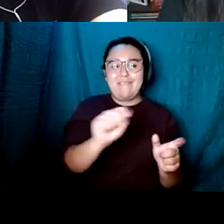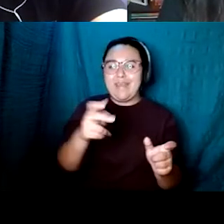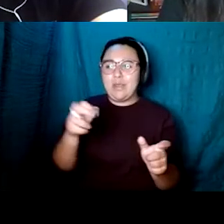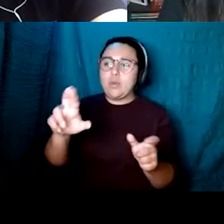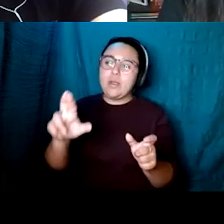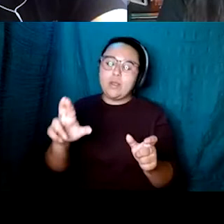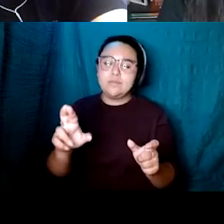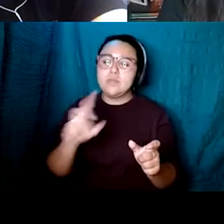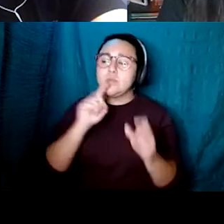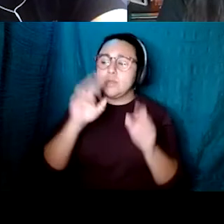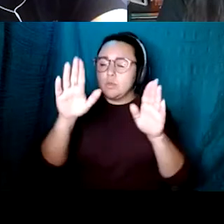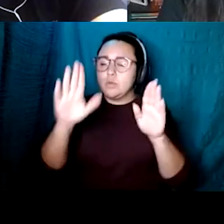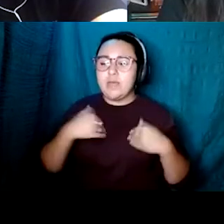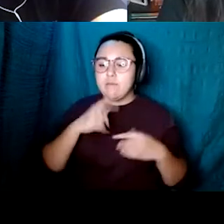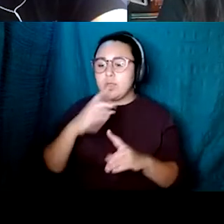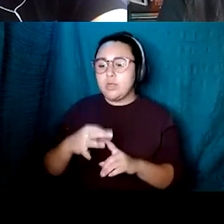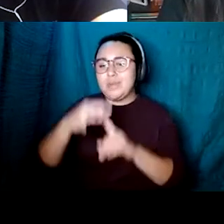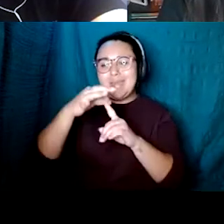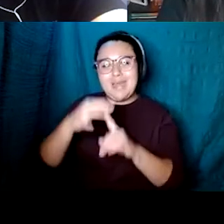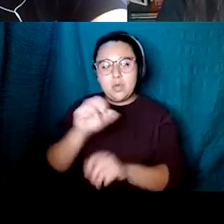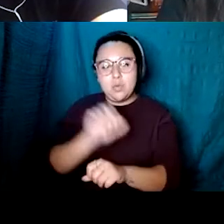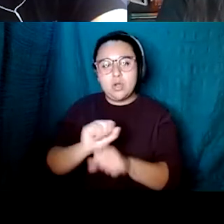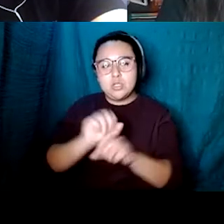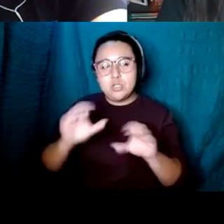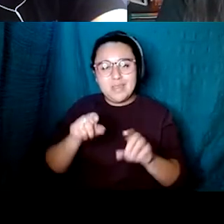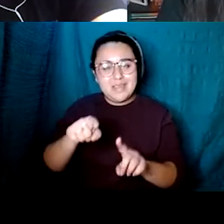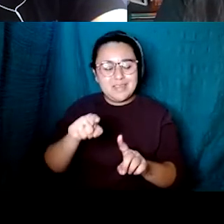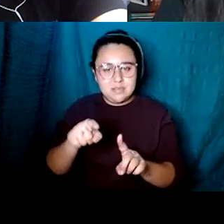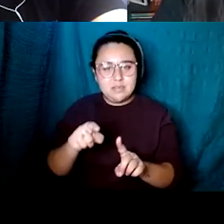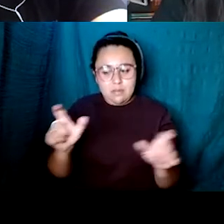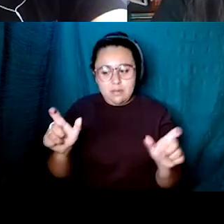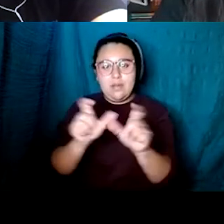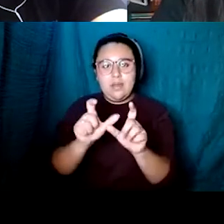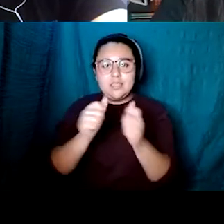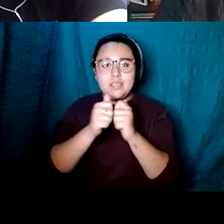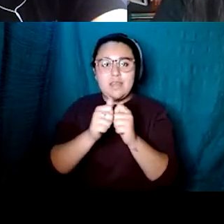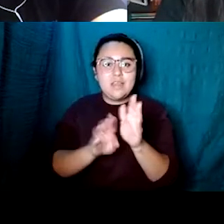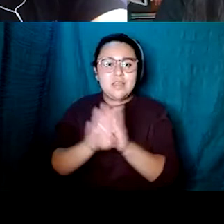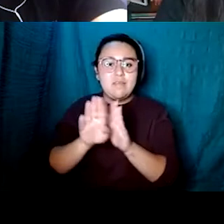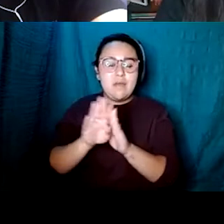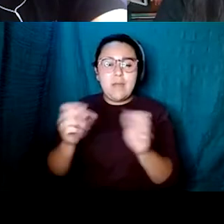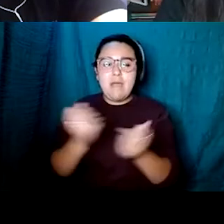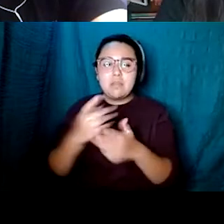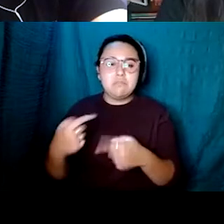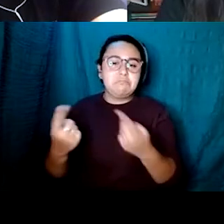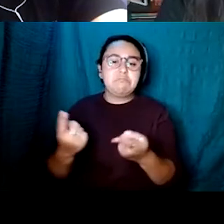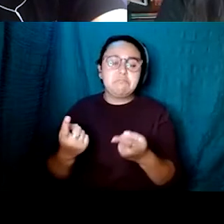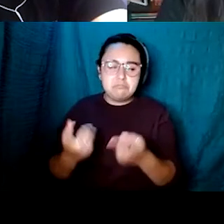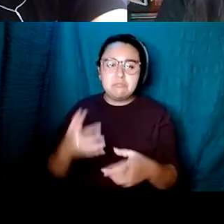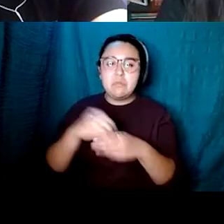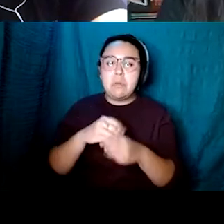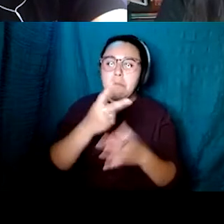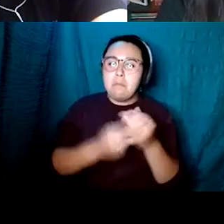it's really great to have this unique work that is doing this and, you know, to build on like all those things that really have always been part of